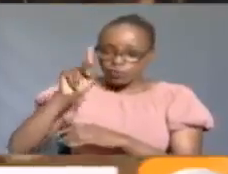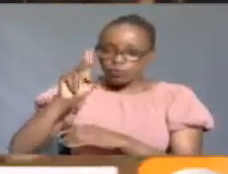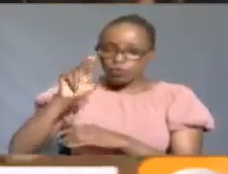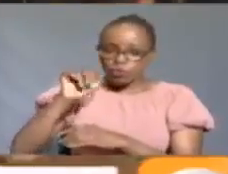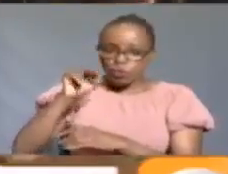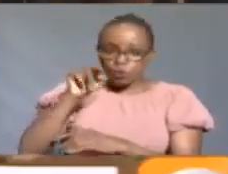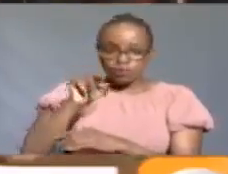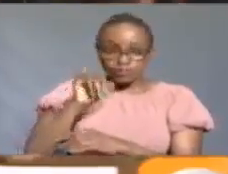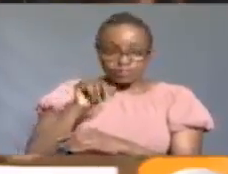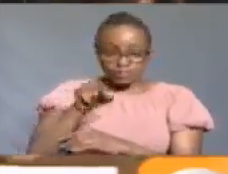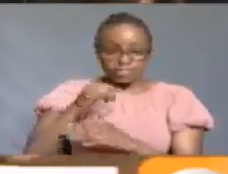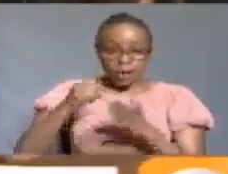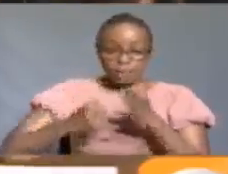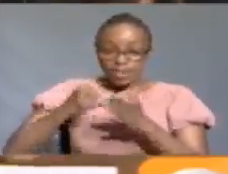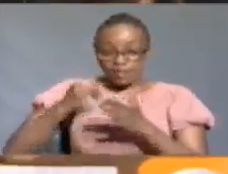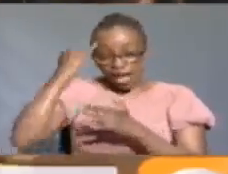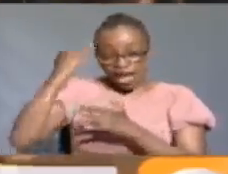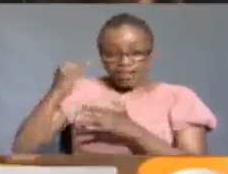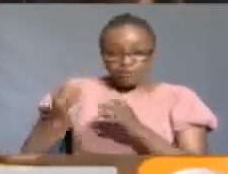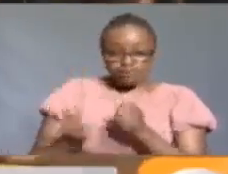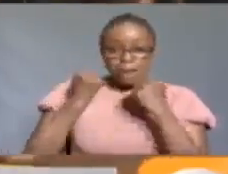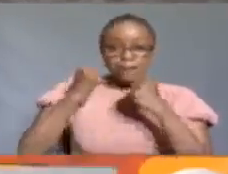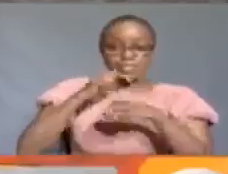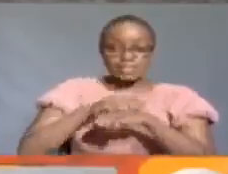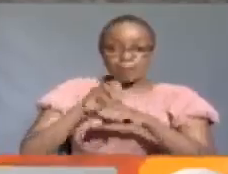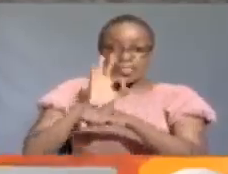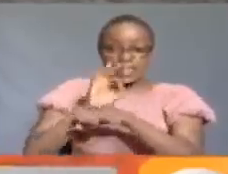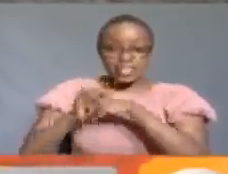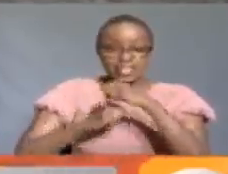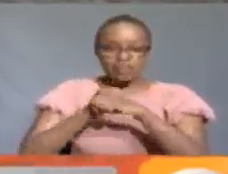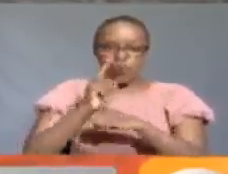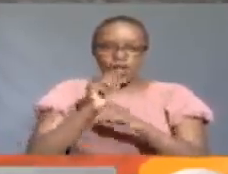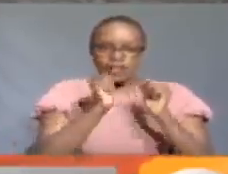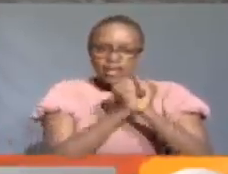this machine, this idea came when I was 13 years old. This was the year